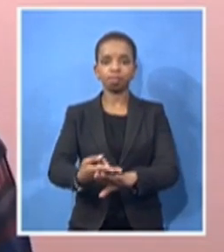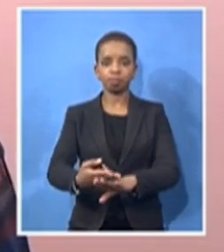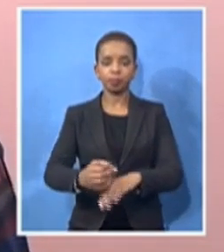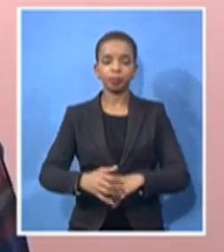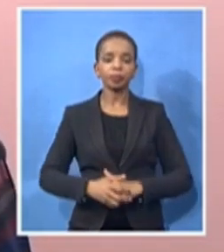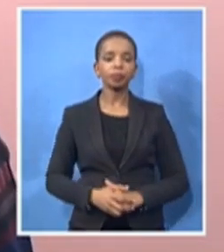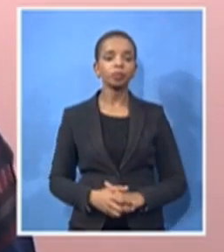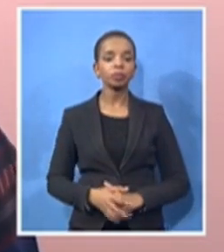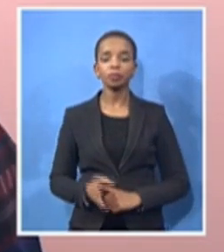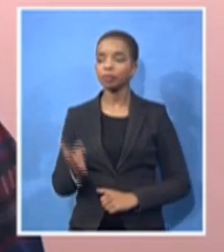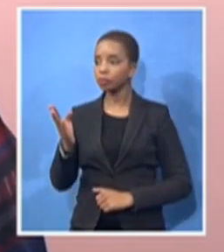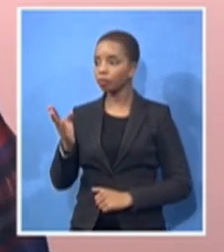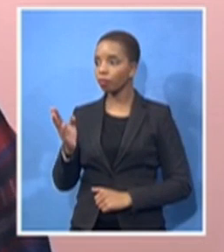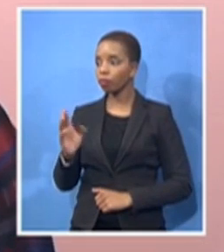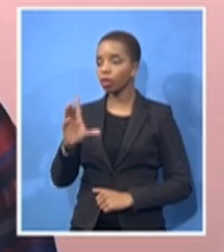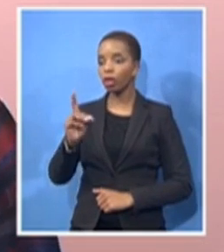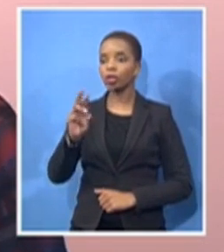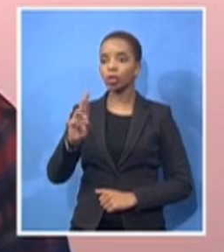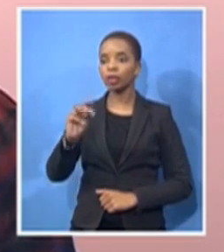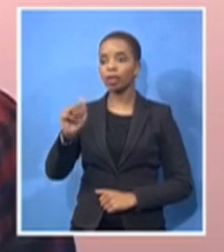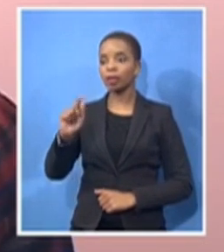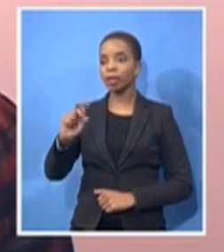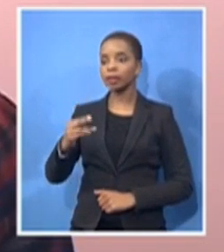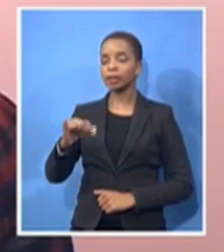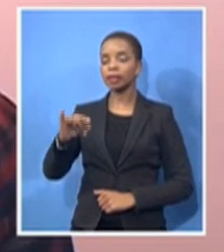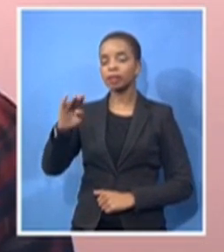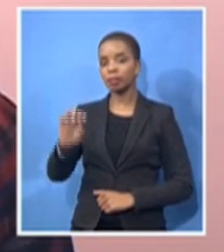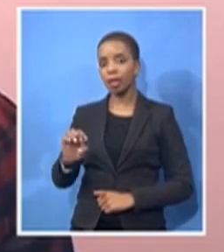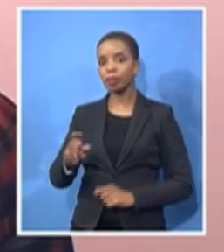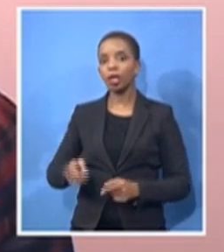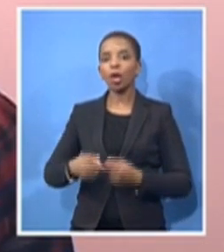we will be adding another 500 beds.